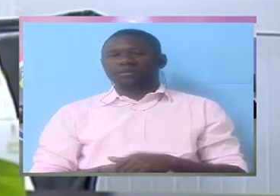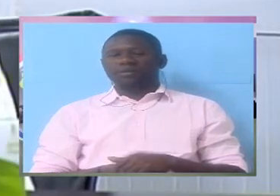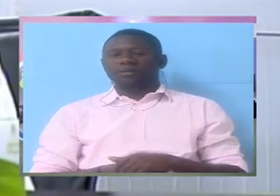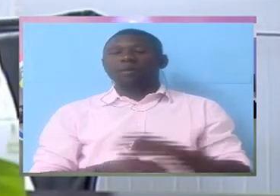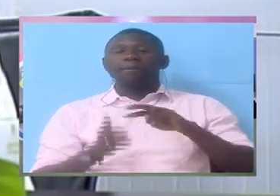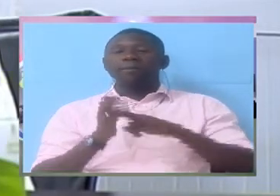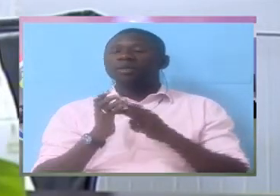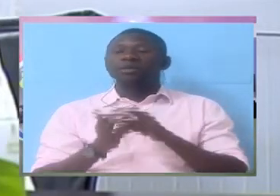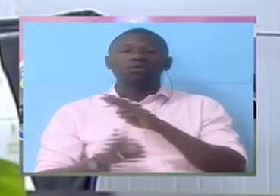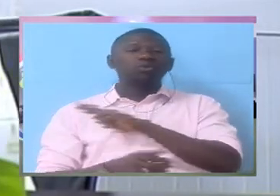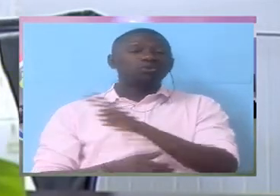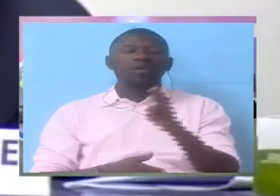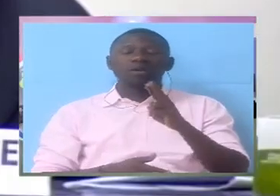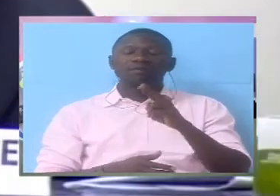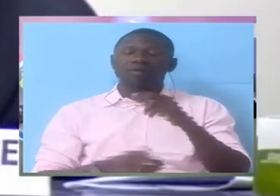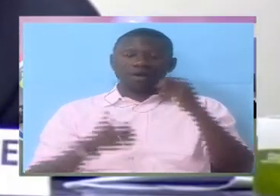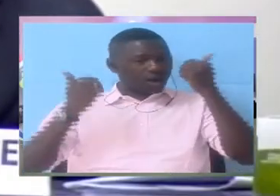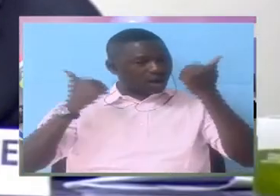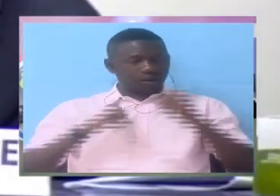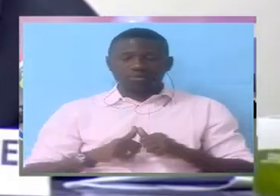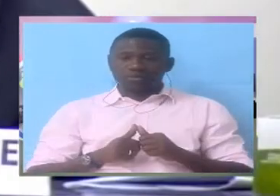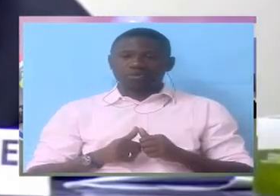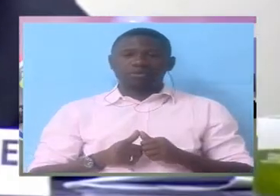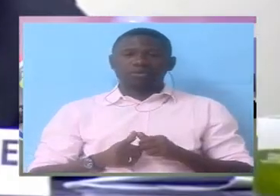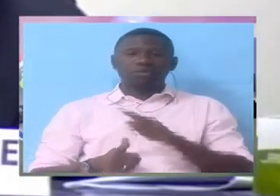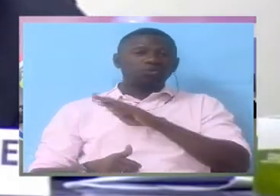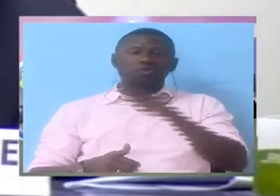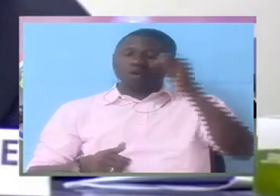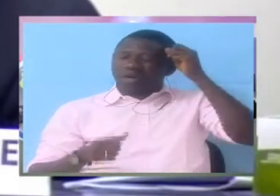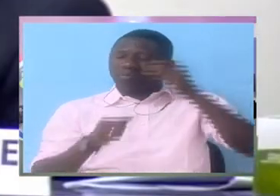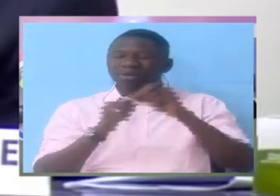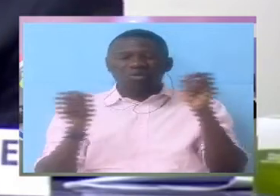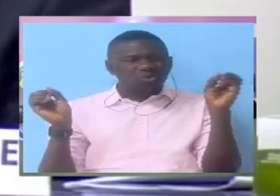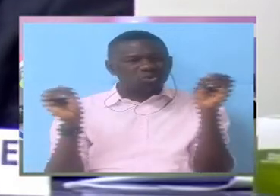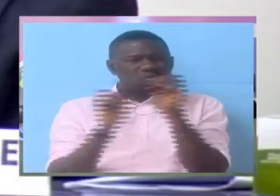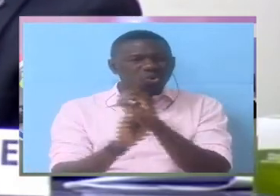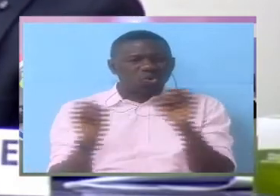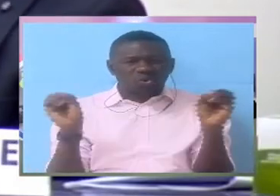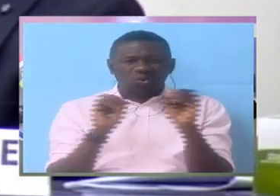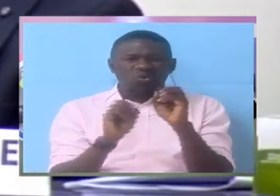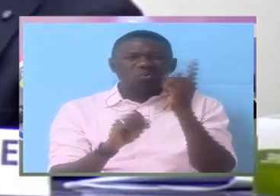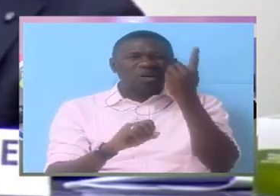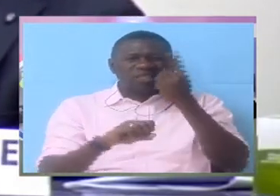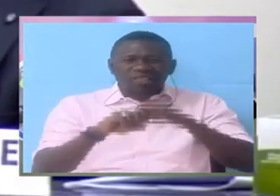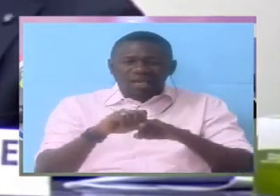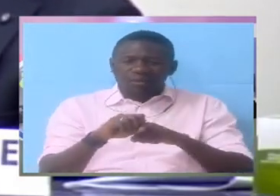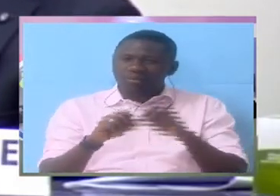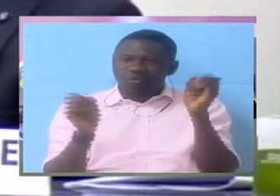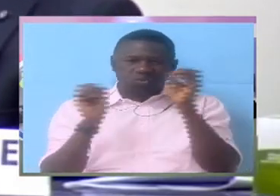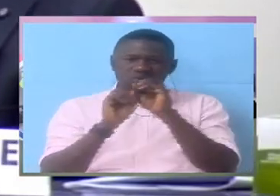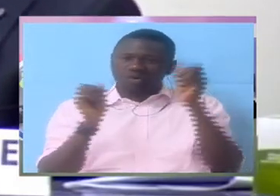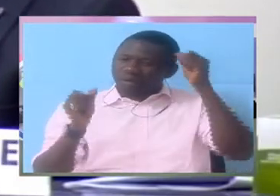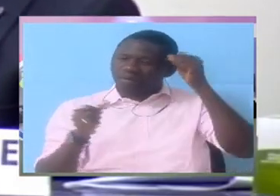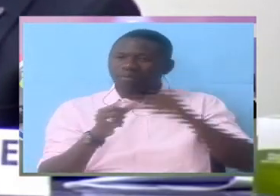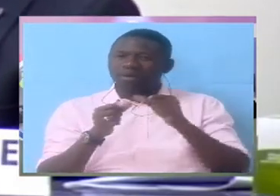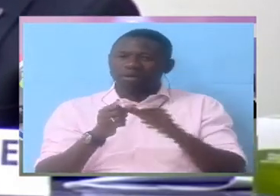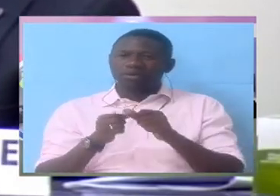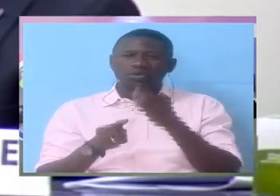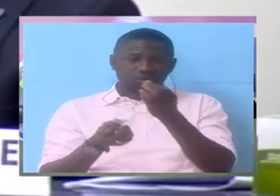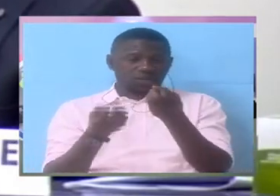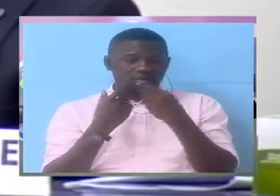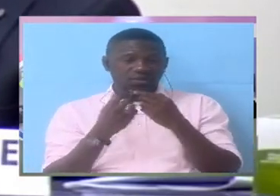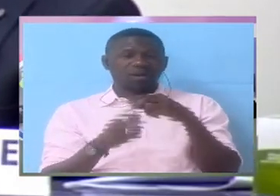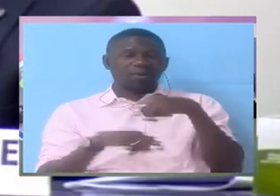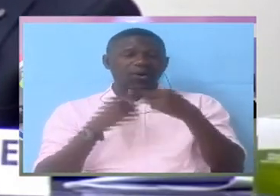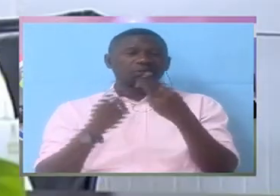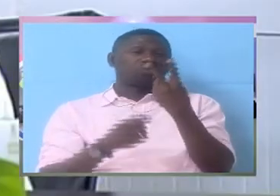happening. You could not remember a single incident. You told us that 2 minutes ago.